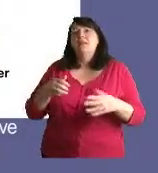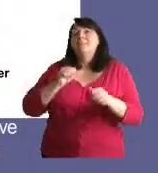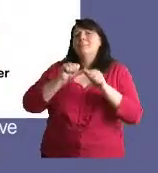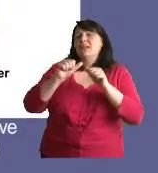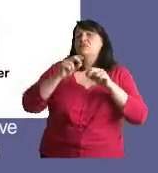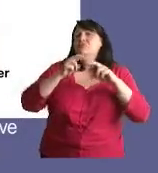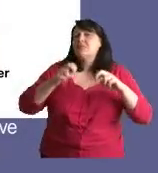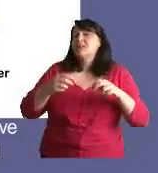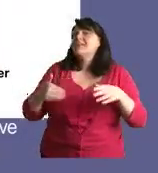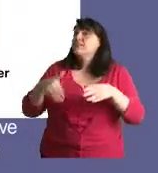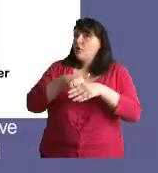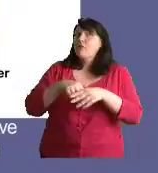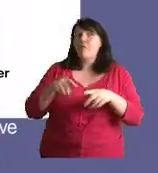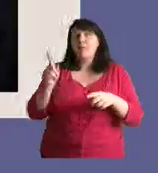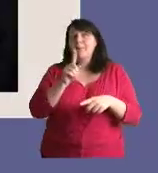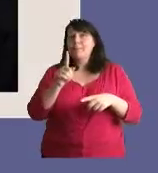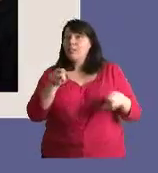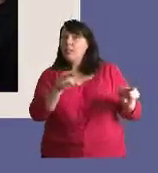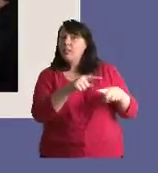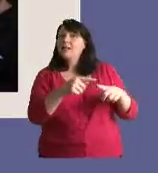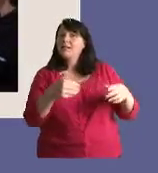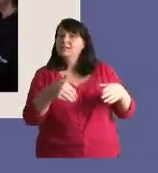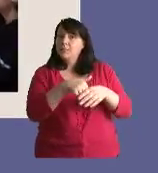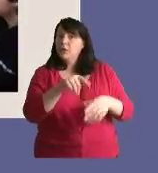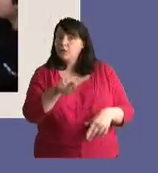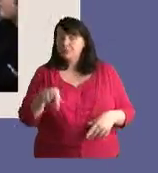the involvement of the people concerned.